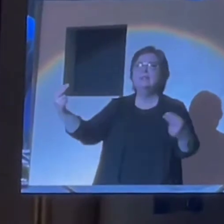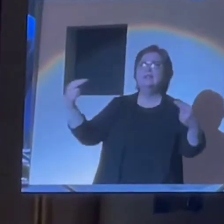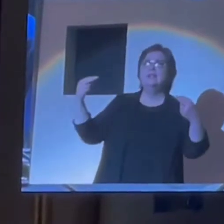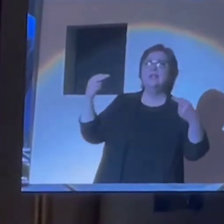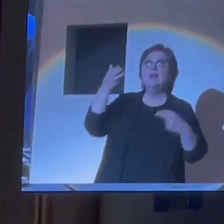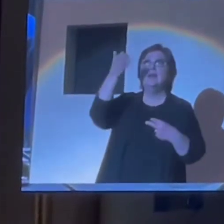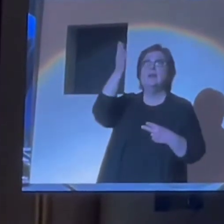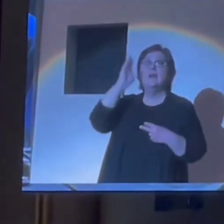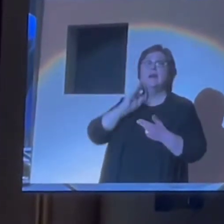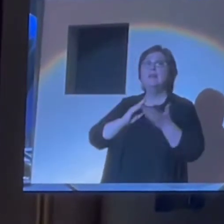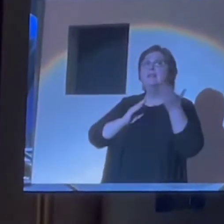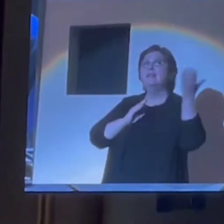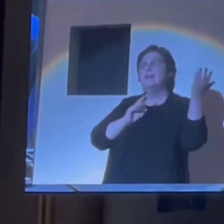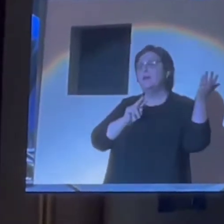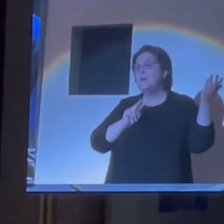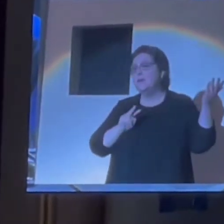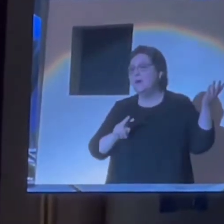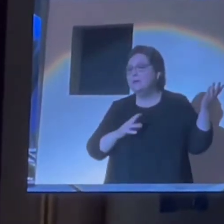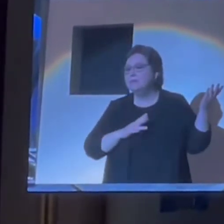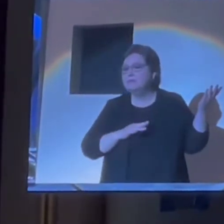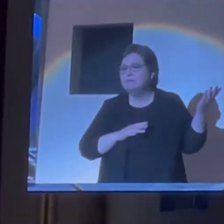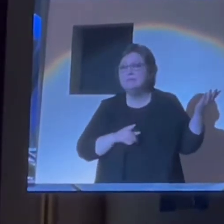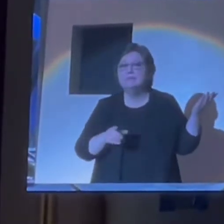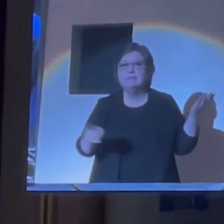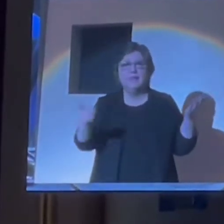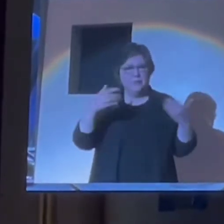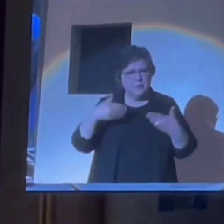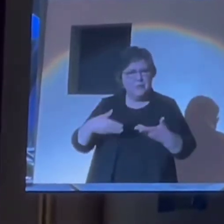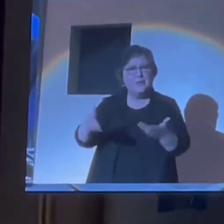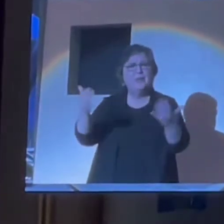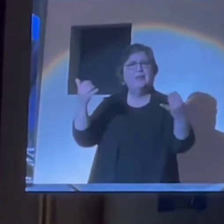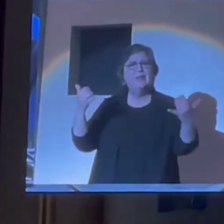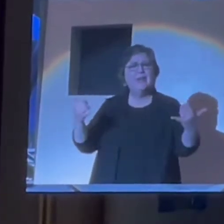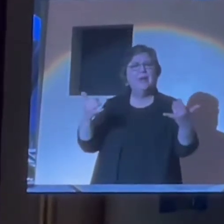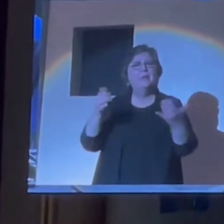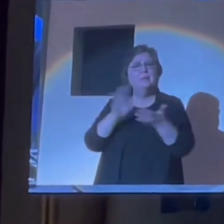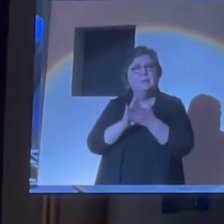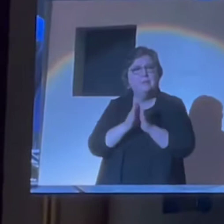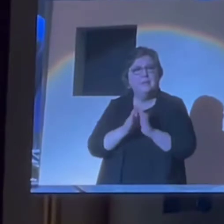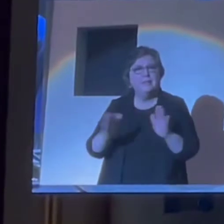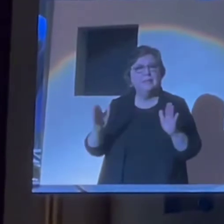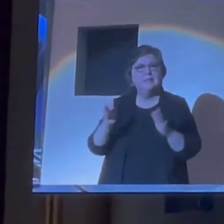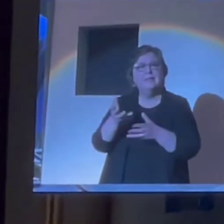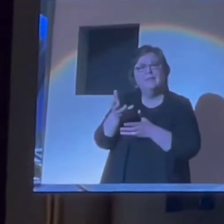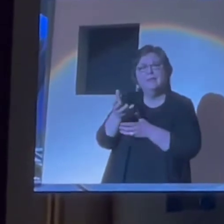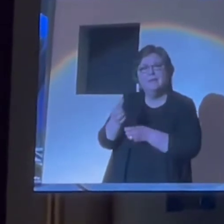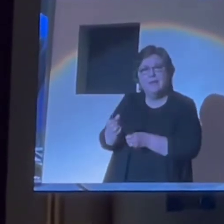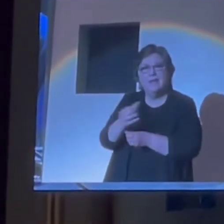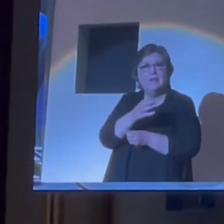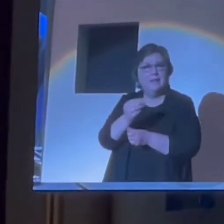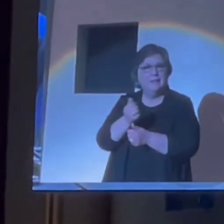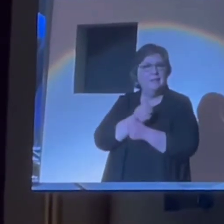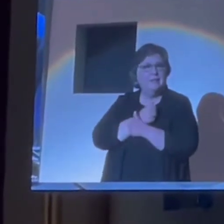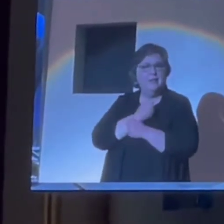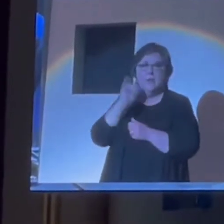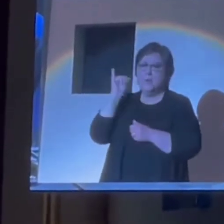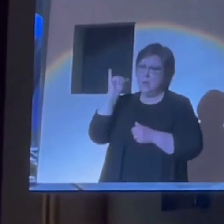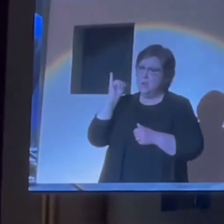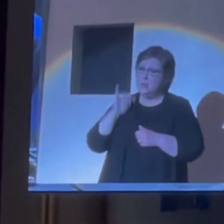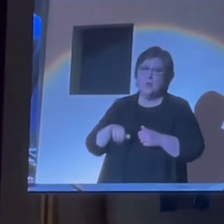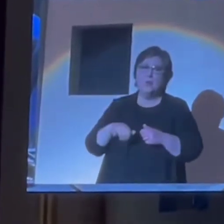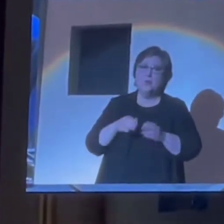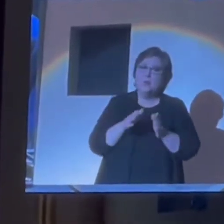above. Go now in peace, in faith, and in love. These words indeed speak much about